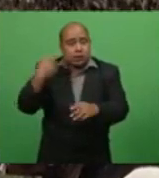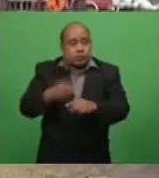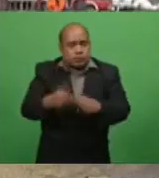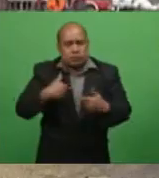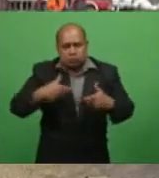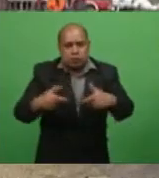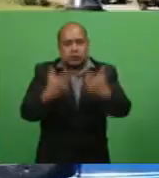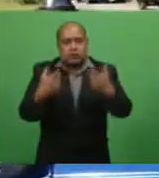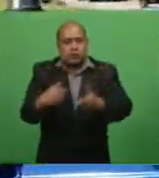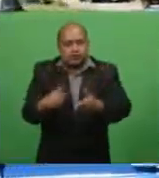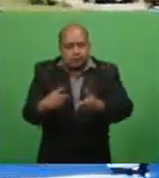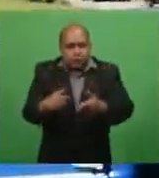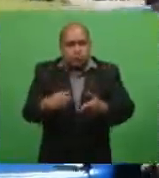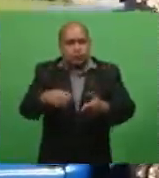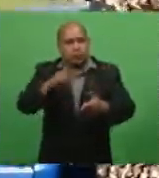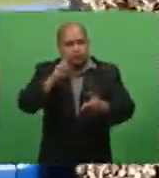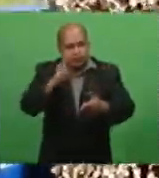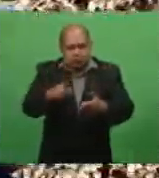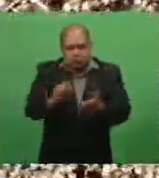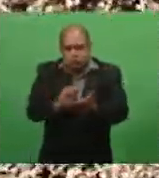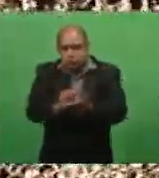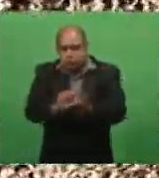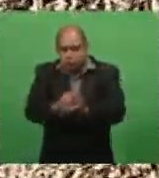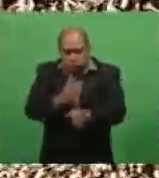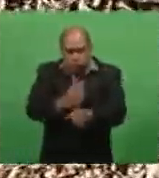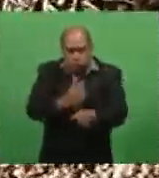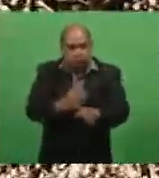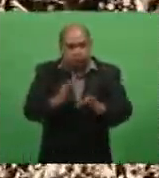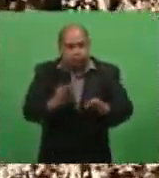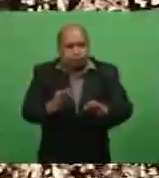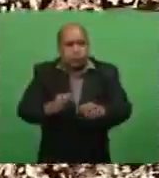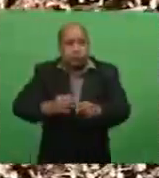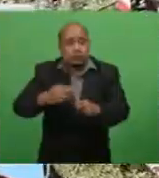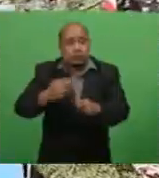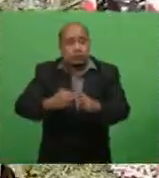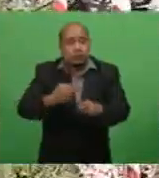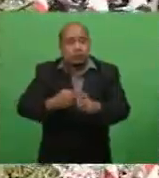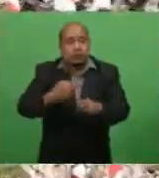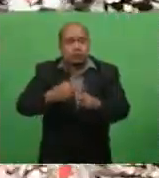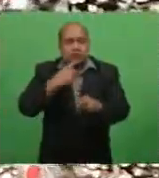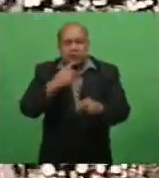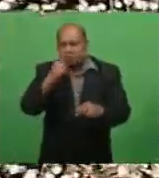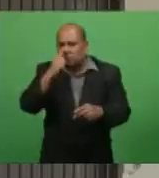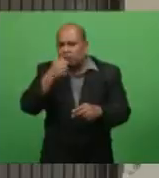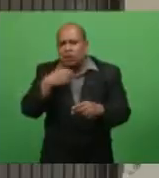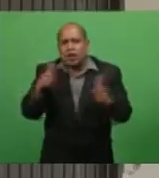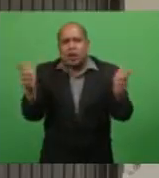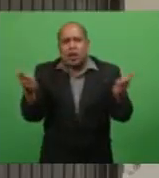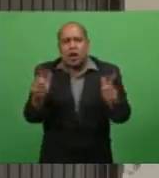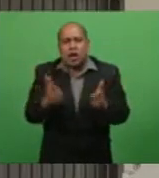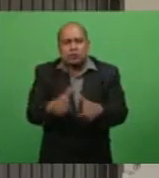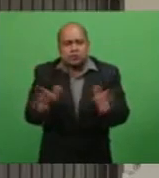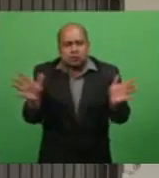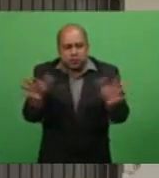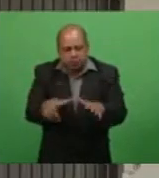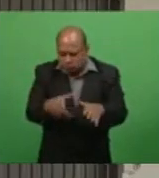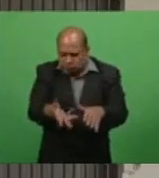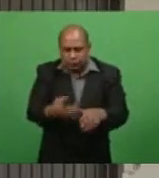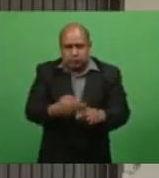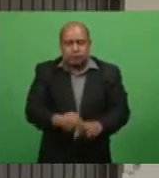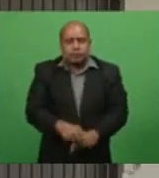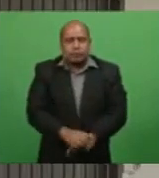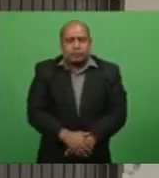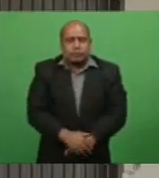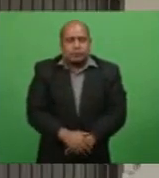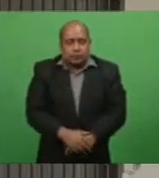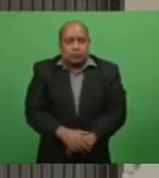best. Many farmers had raised concerns about the shortage of labor, but Karan assured this will be fixed. We can very